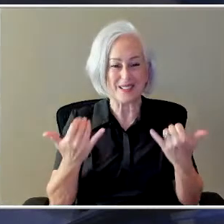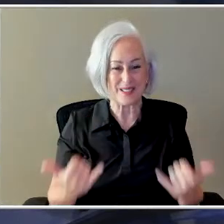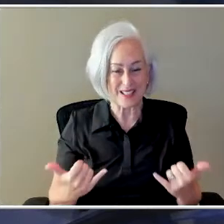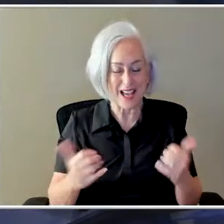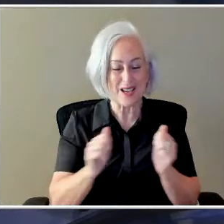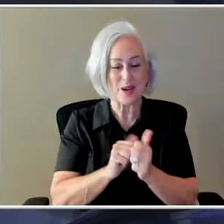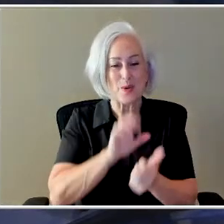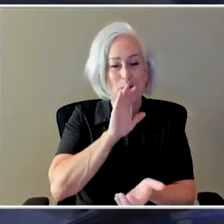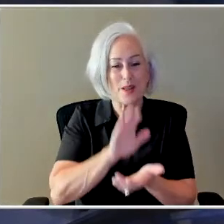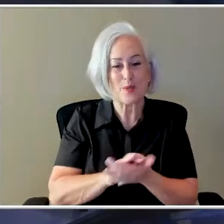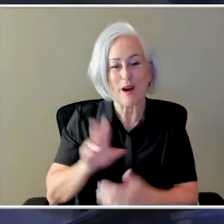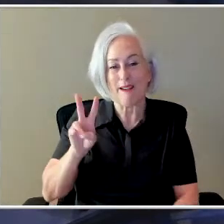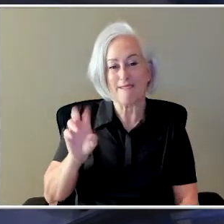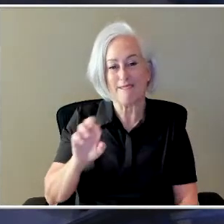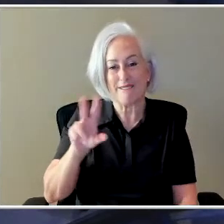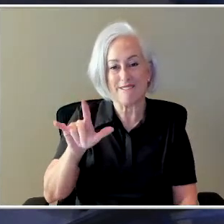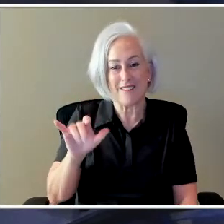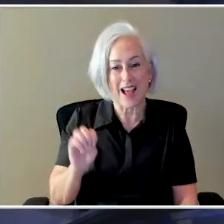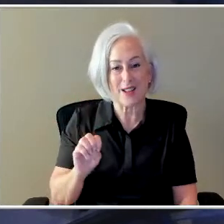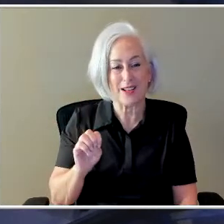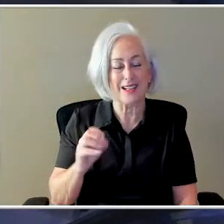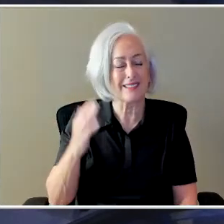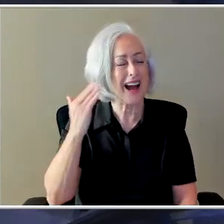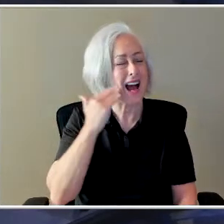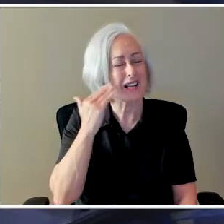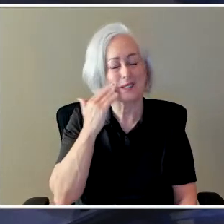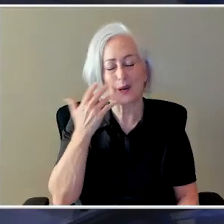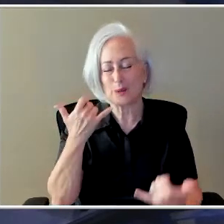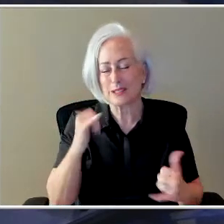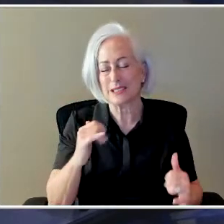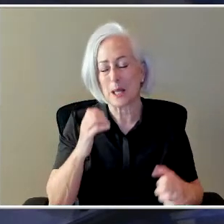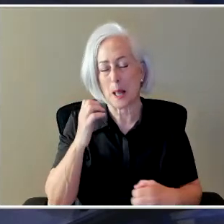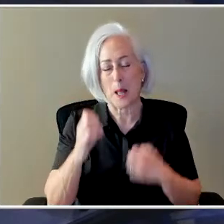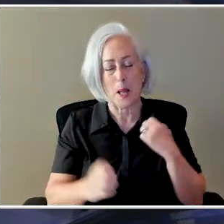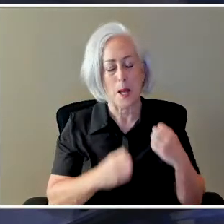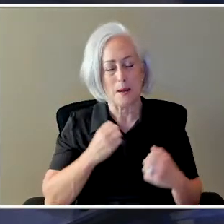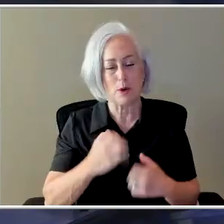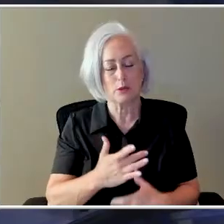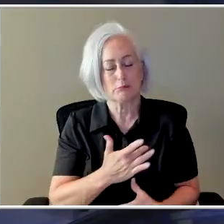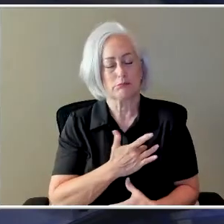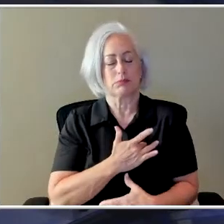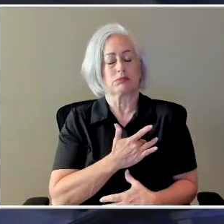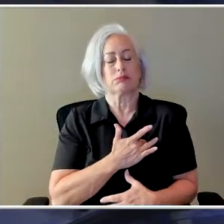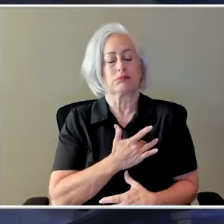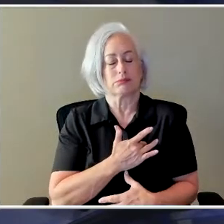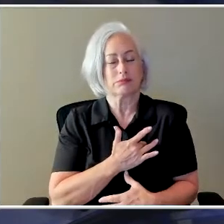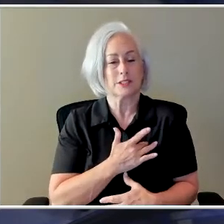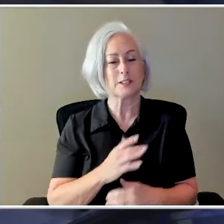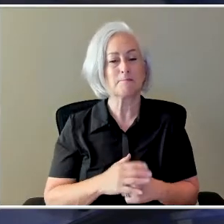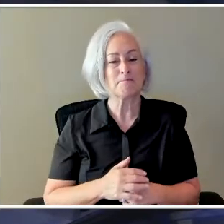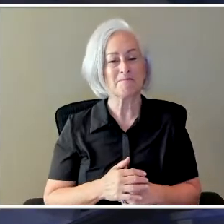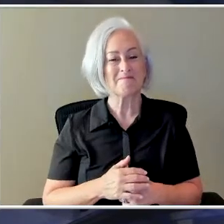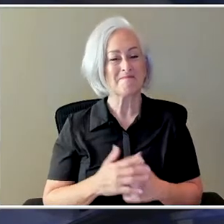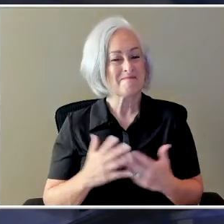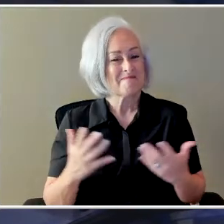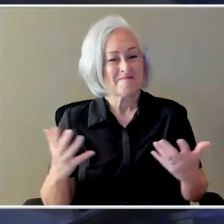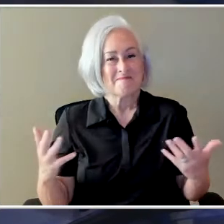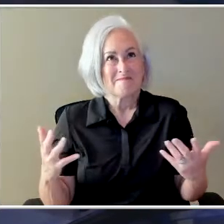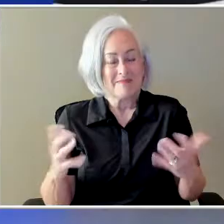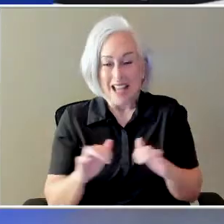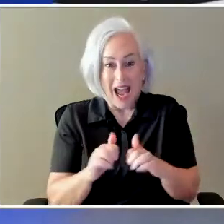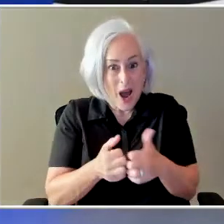And I know this is still such an emotional time for both of you. And just how are you